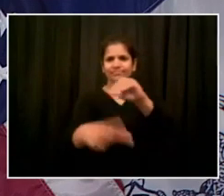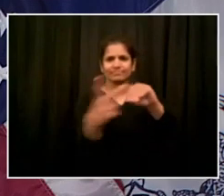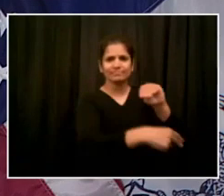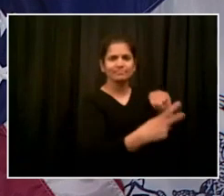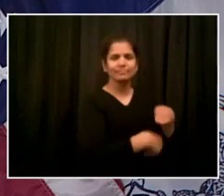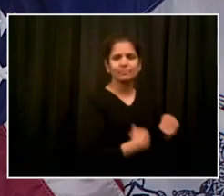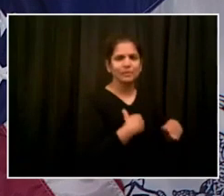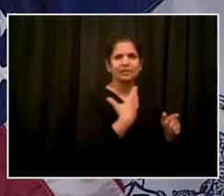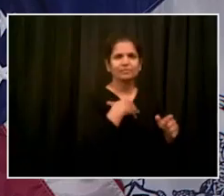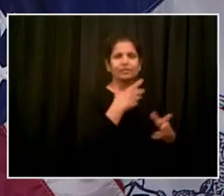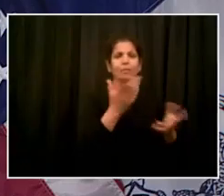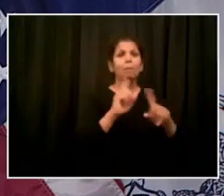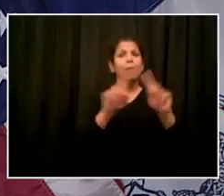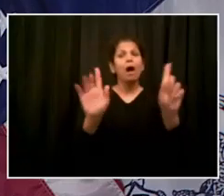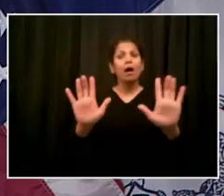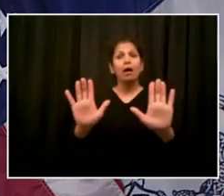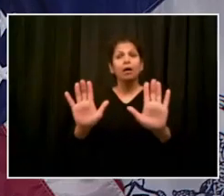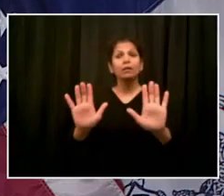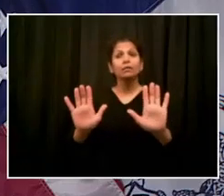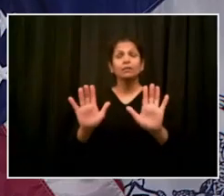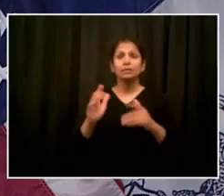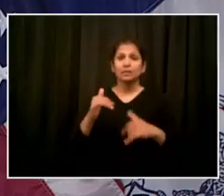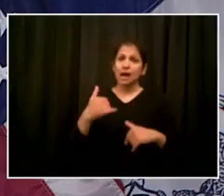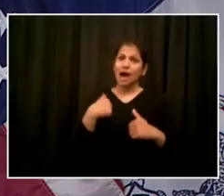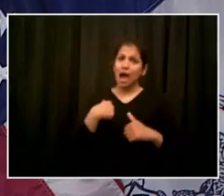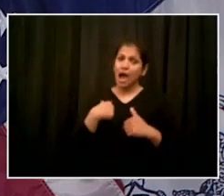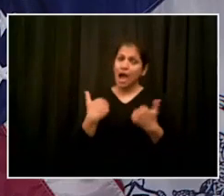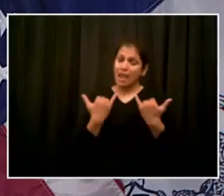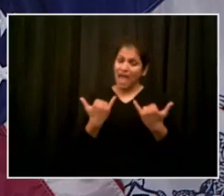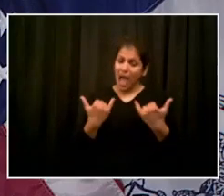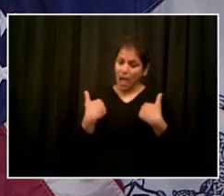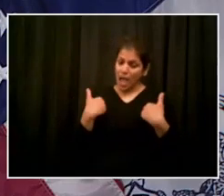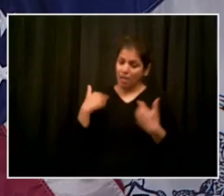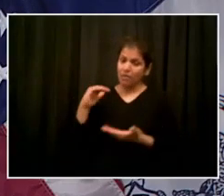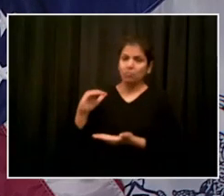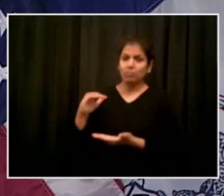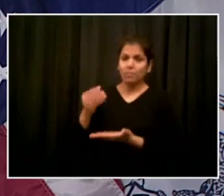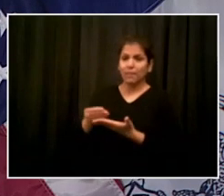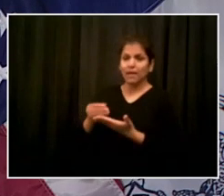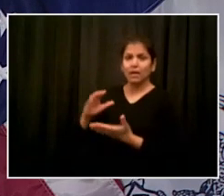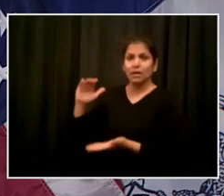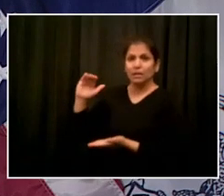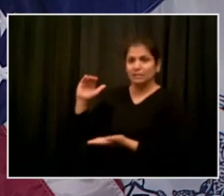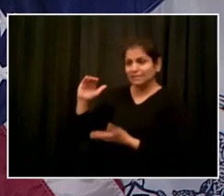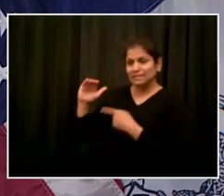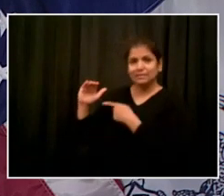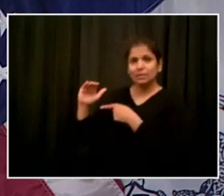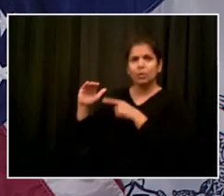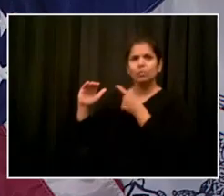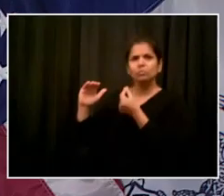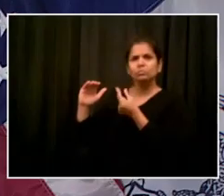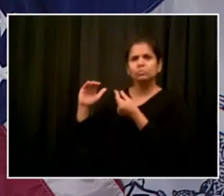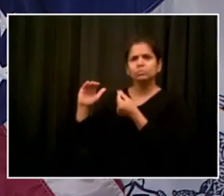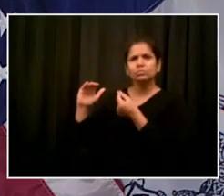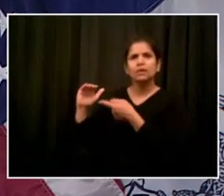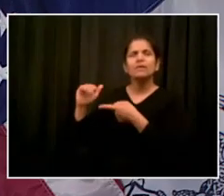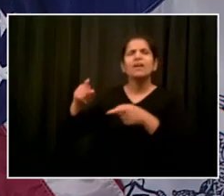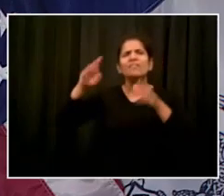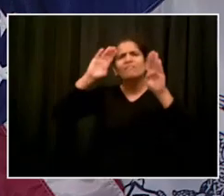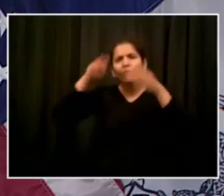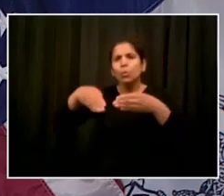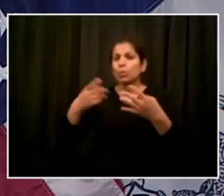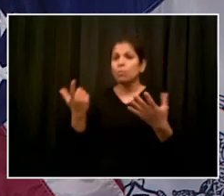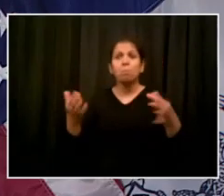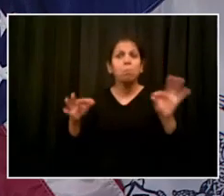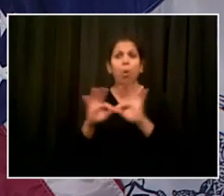health, safety, food, and shelter. If we're talking about health and safety, and we can help more and more New Yorkers